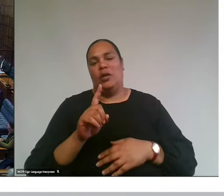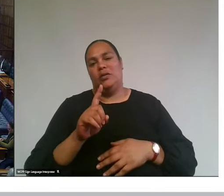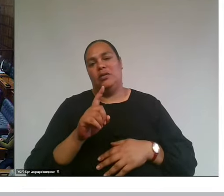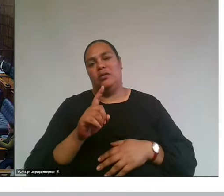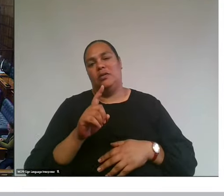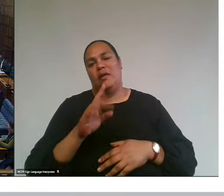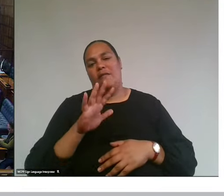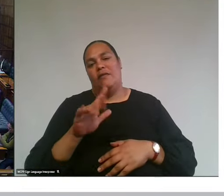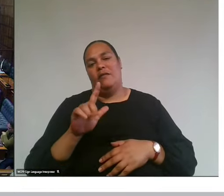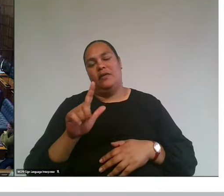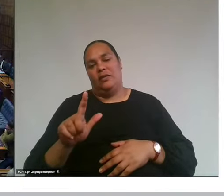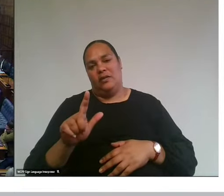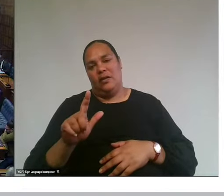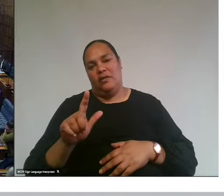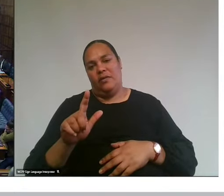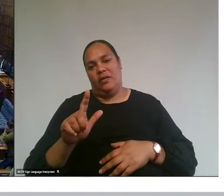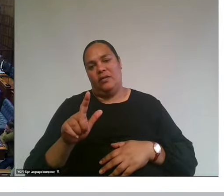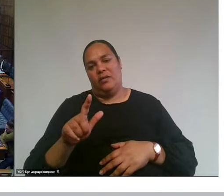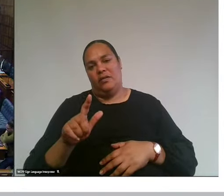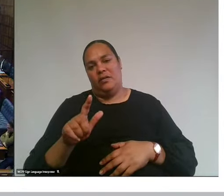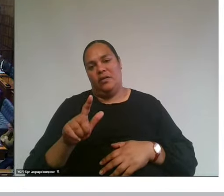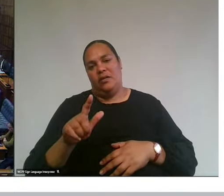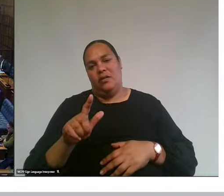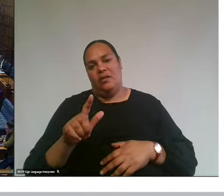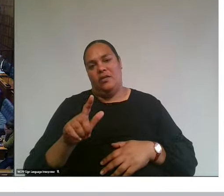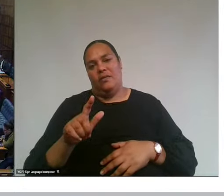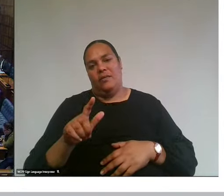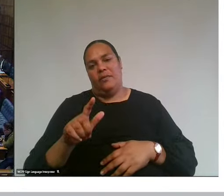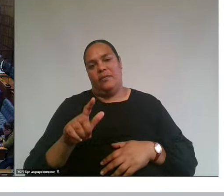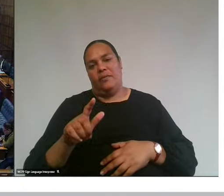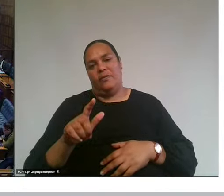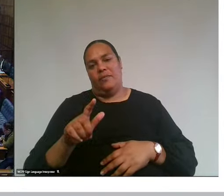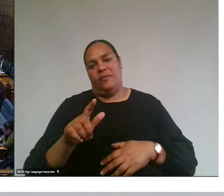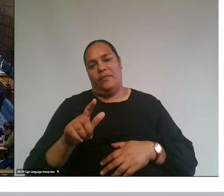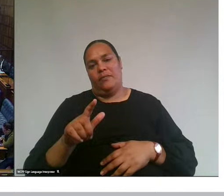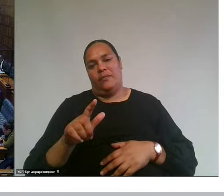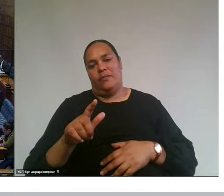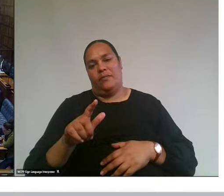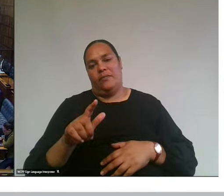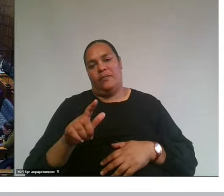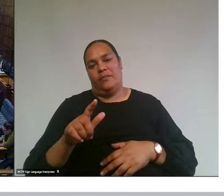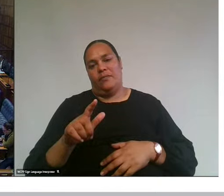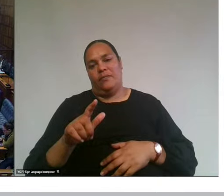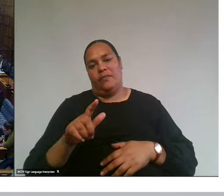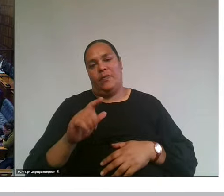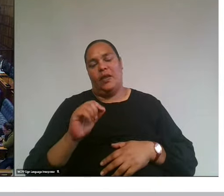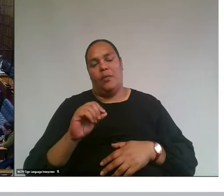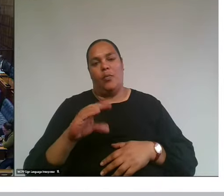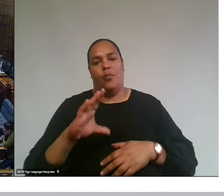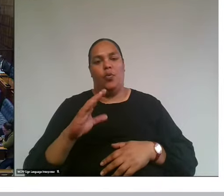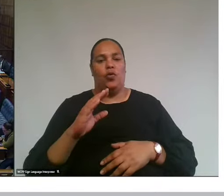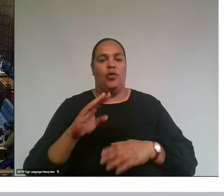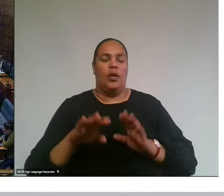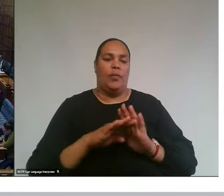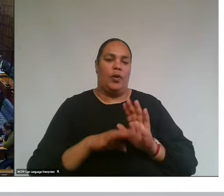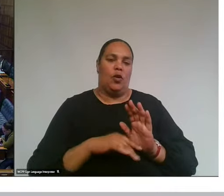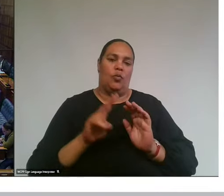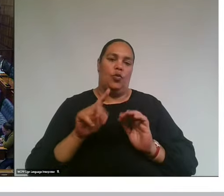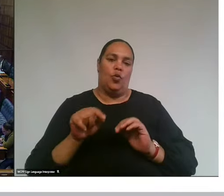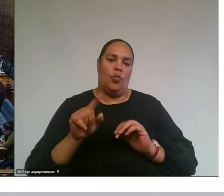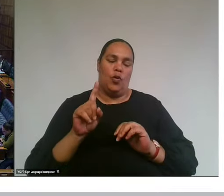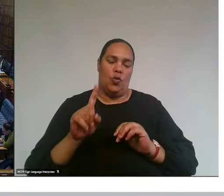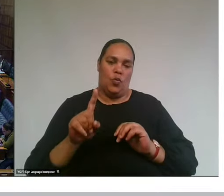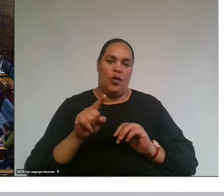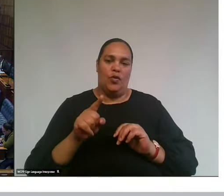uh 57 you know in in terms of sub program 2.1